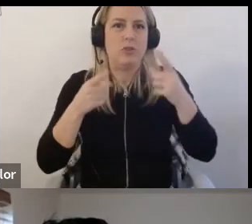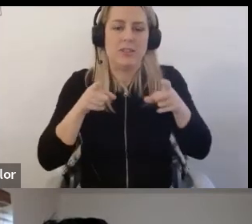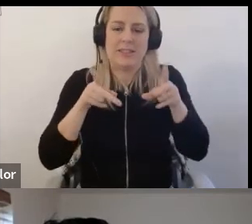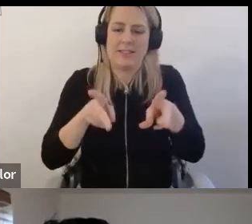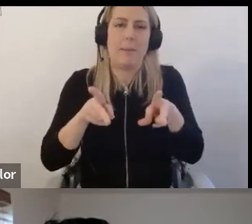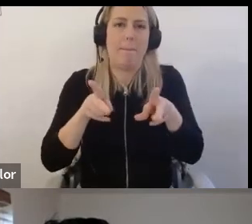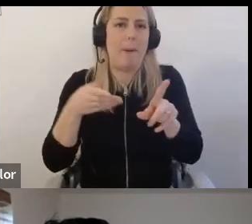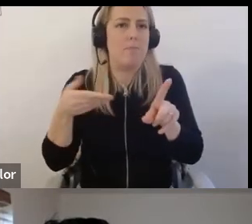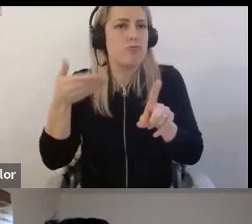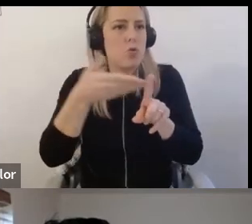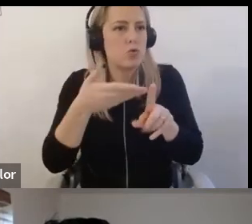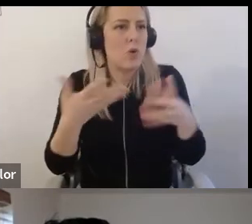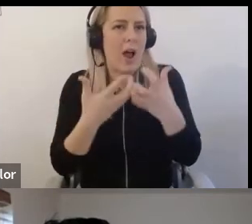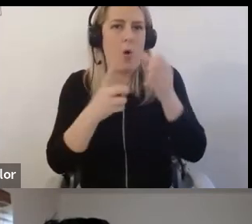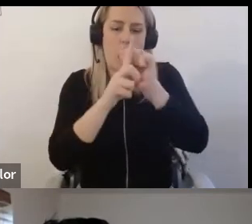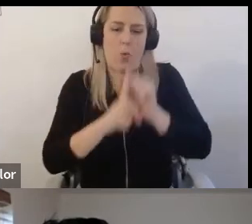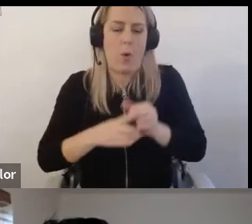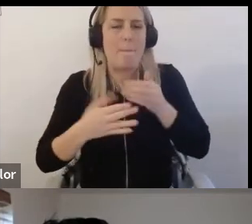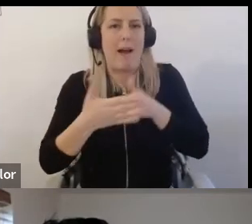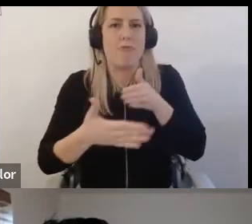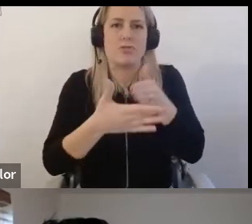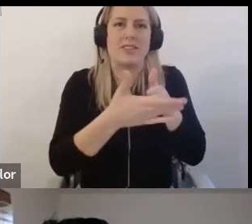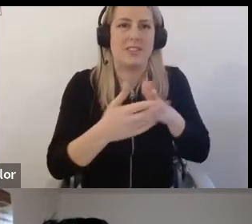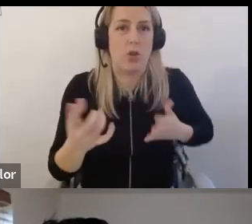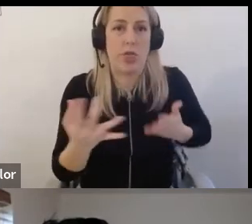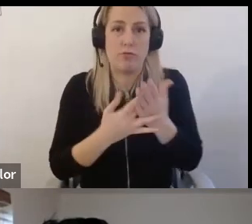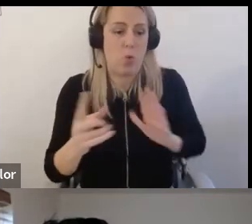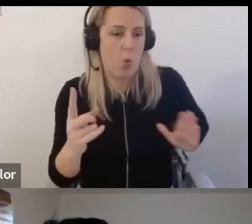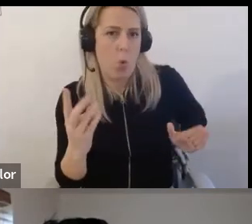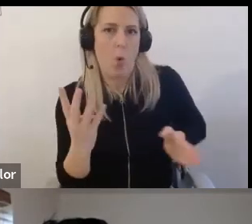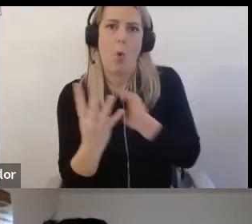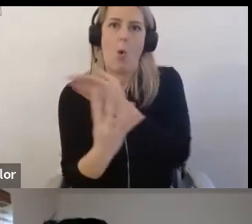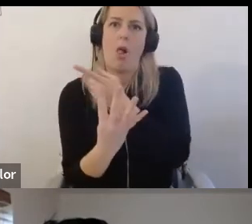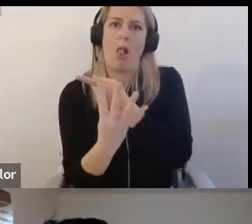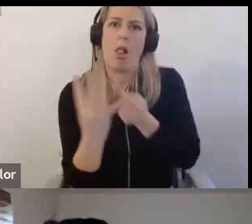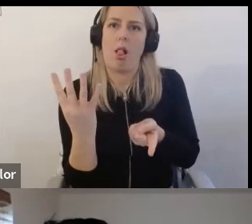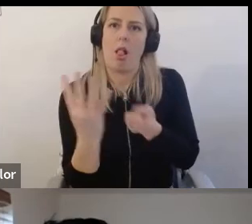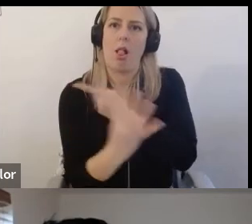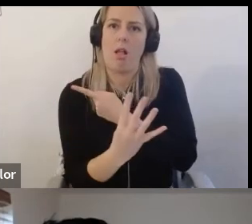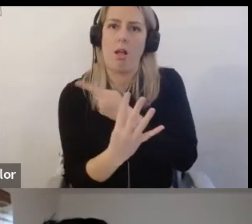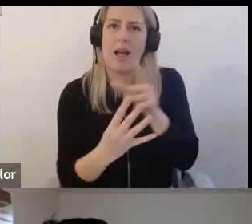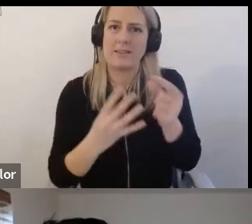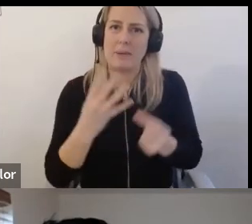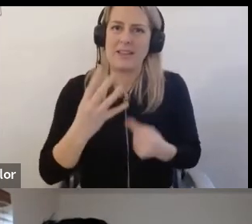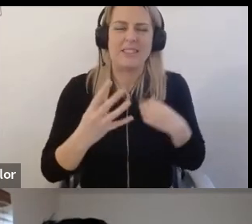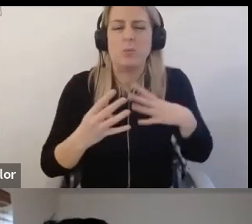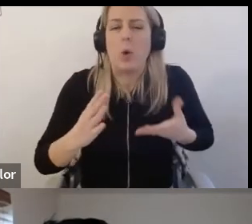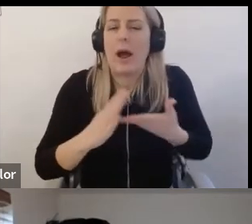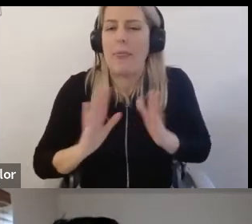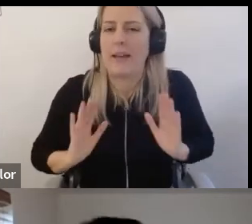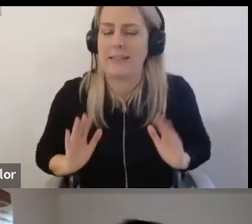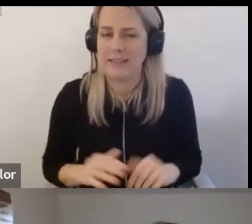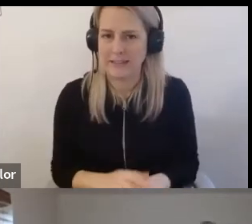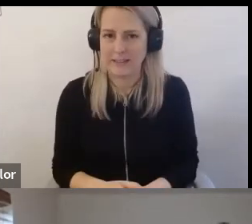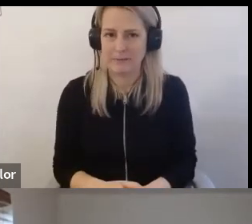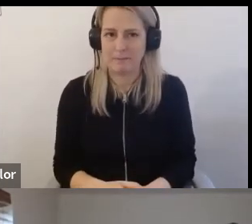to addressing these barriers across all of these different aspects. So just wanted to add that. Thanks. Thanks.